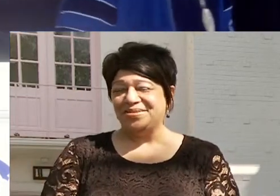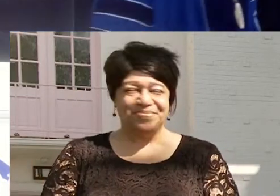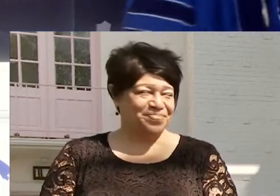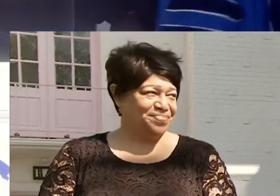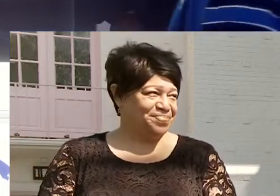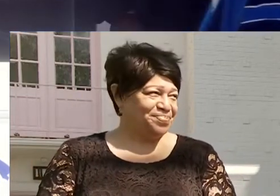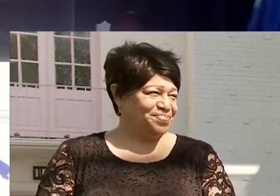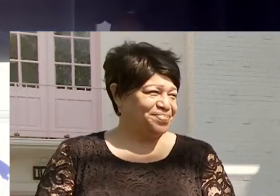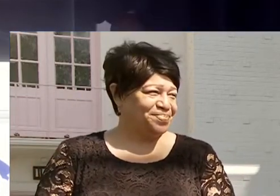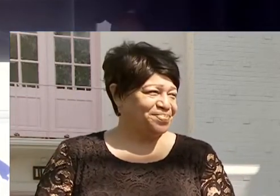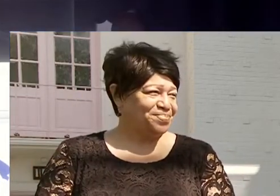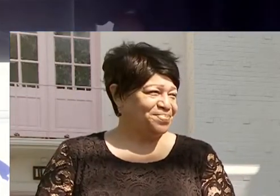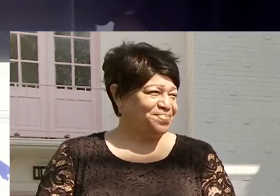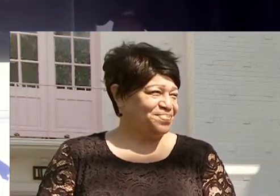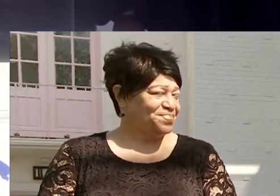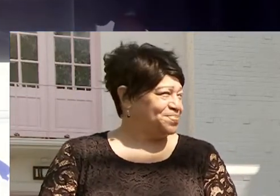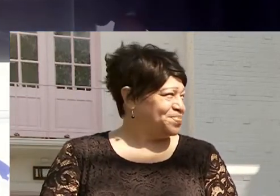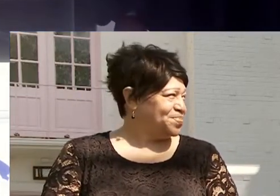Woo!